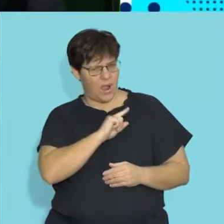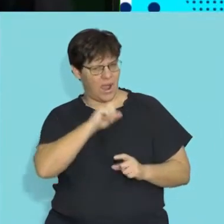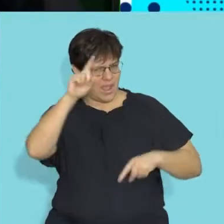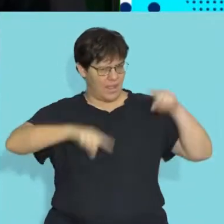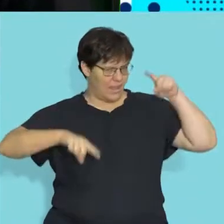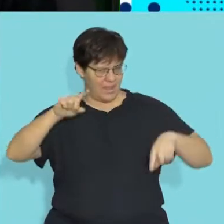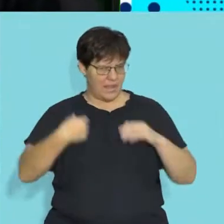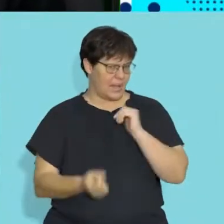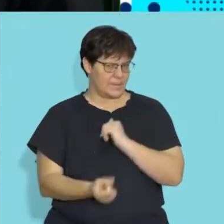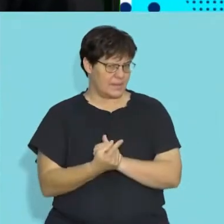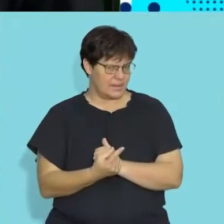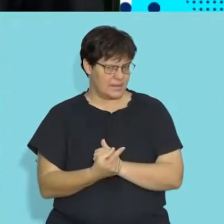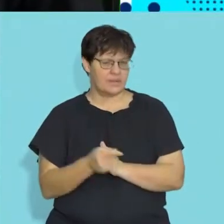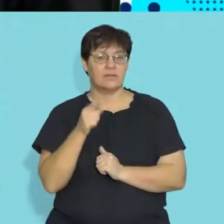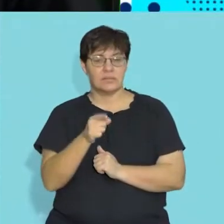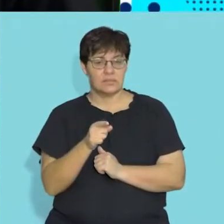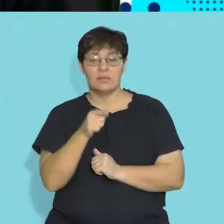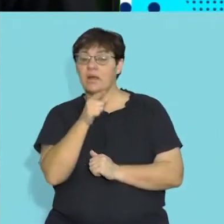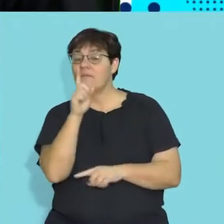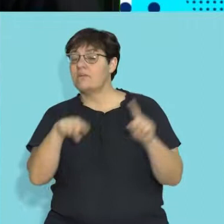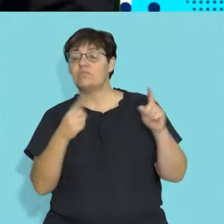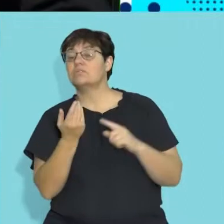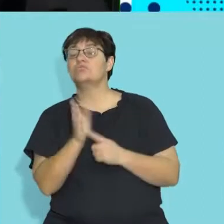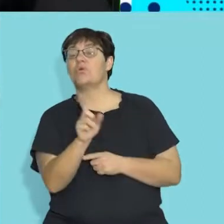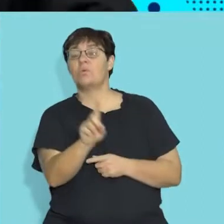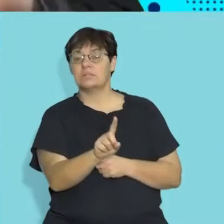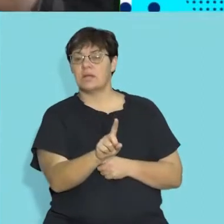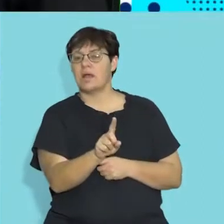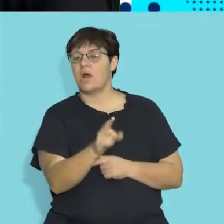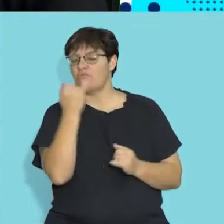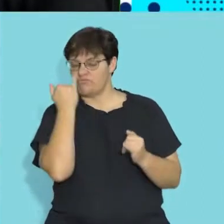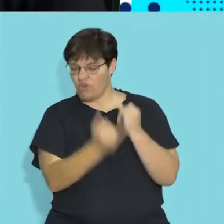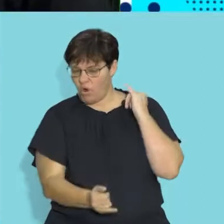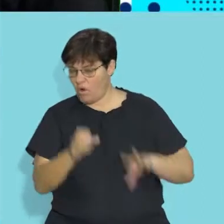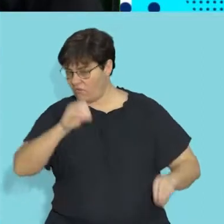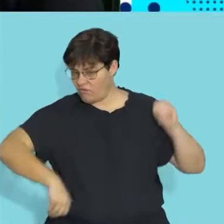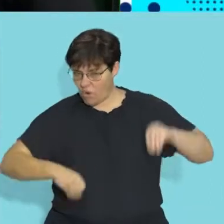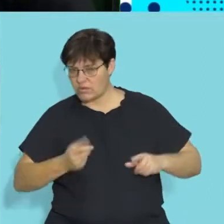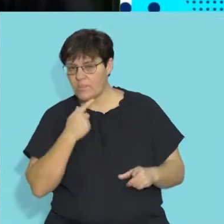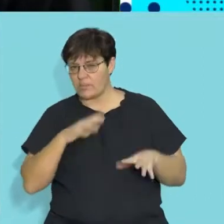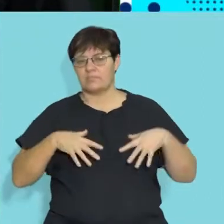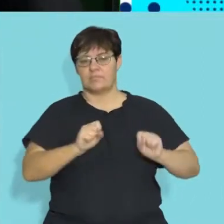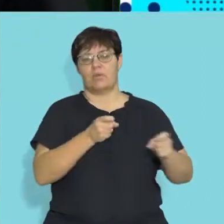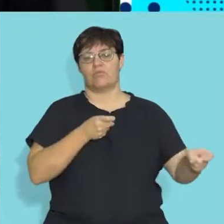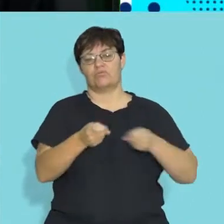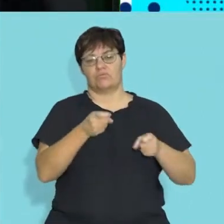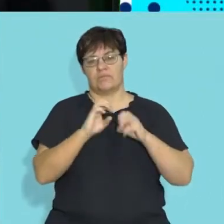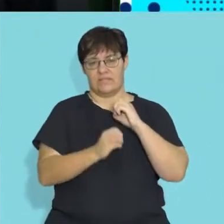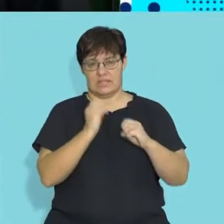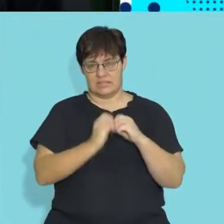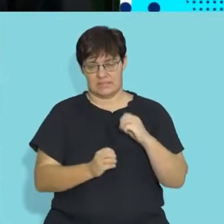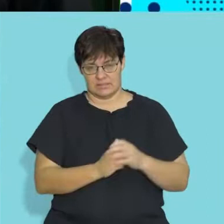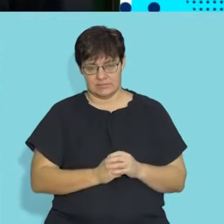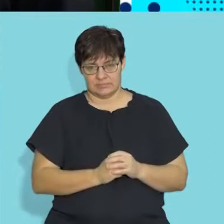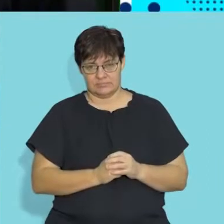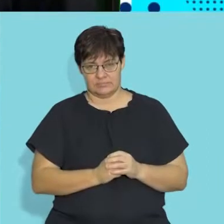are there variances, and if the variances is indicating mismanagement and fraud, we need to take corrective